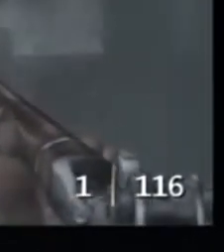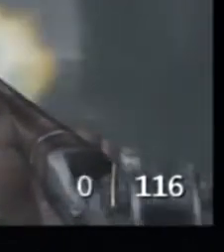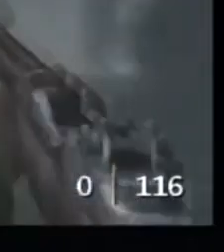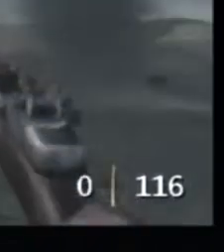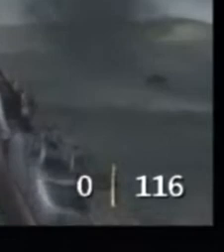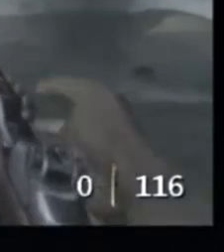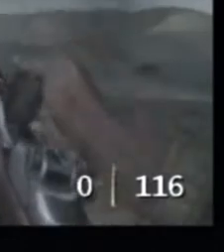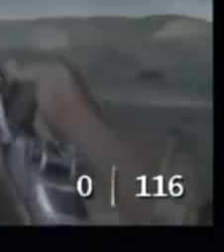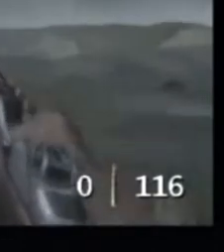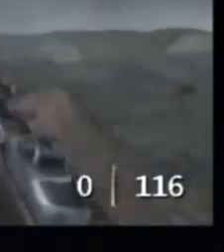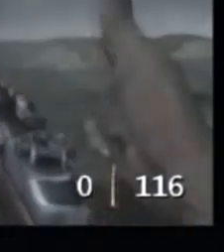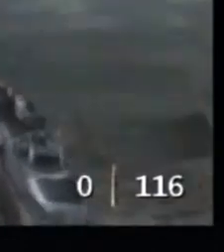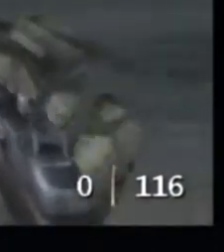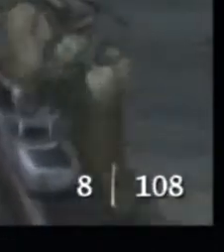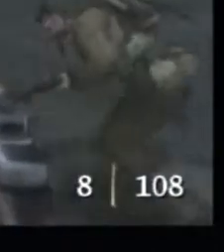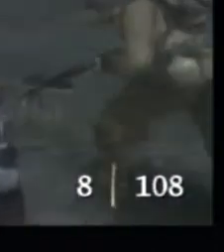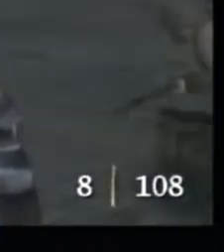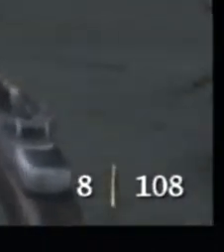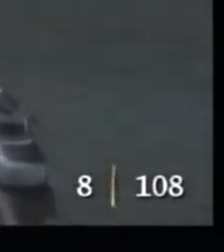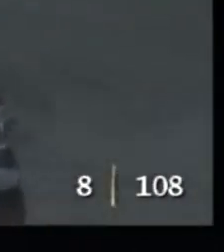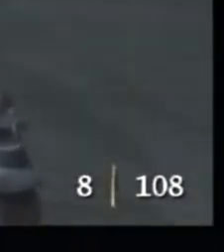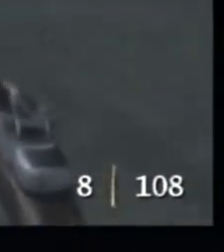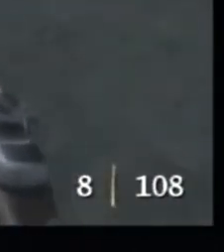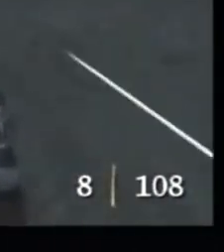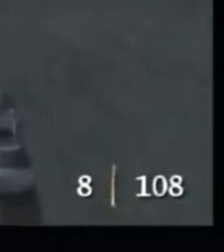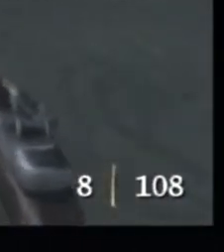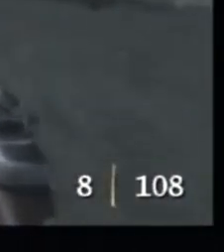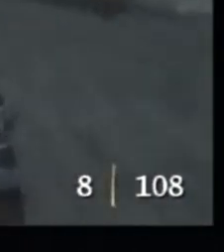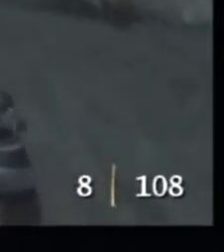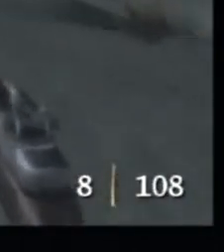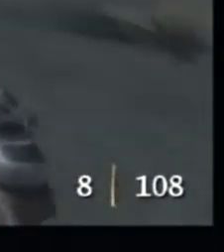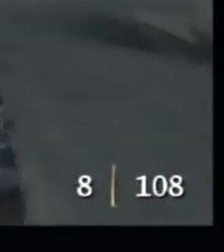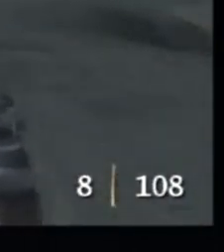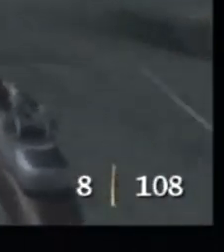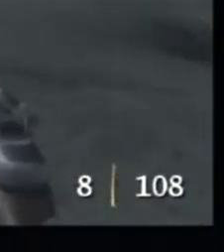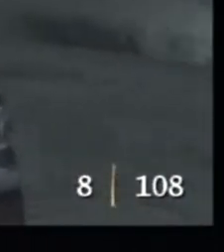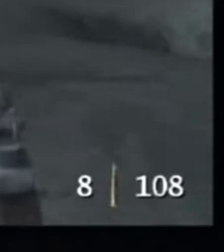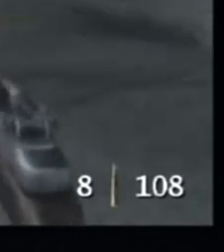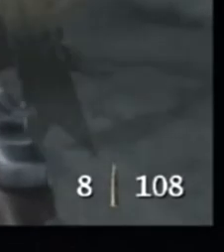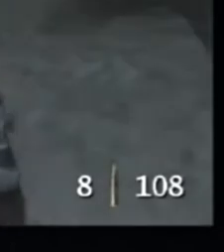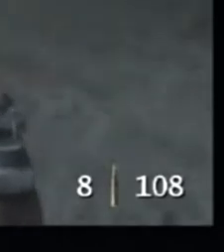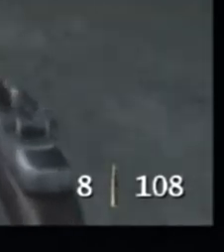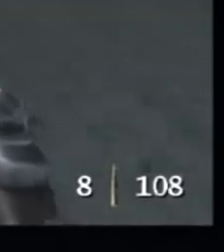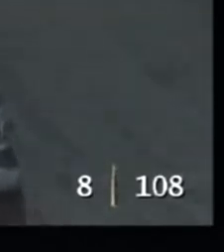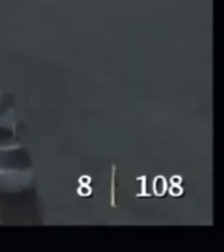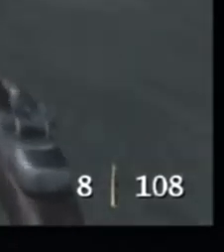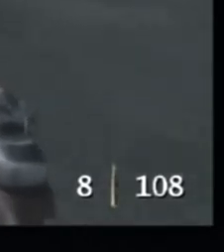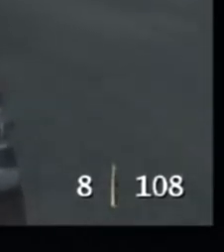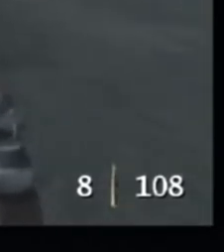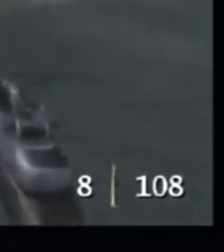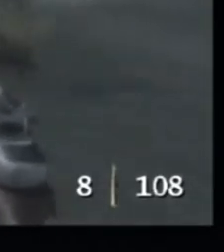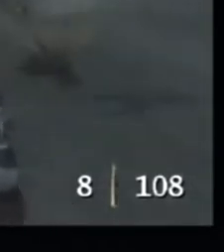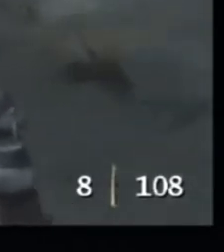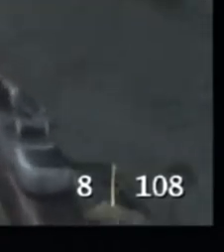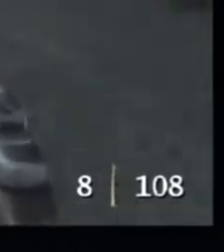He's gone. Right, and then you head up to the beach, join your captain, who will give you your next mission.